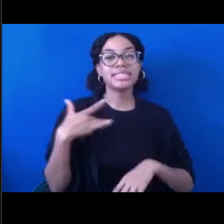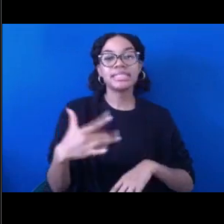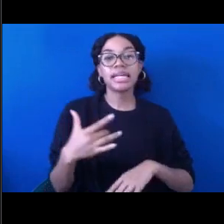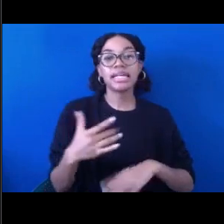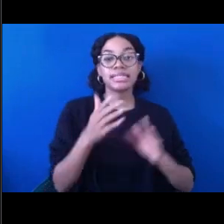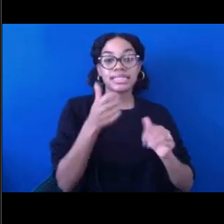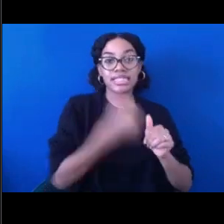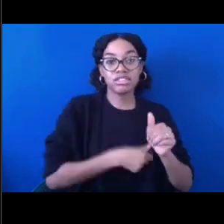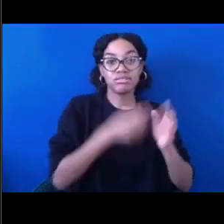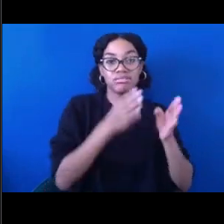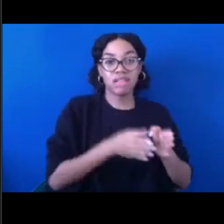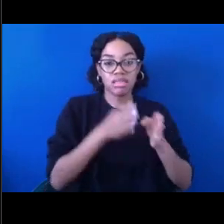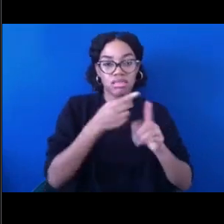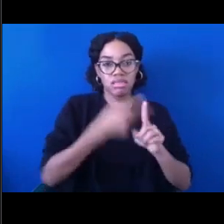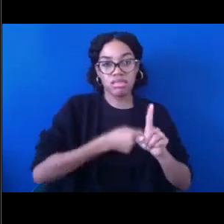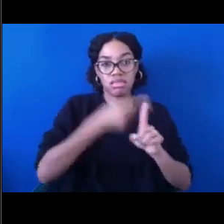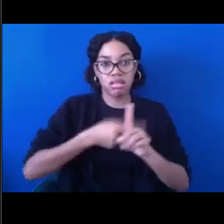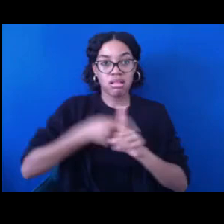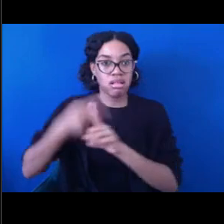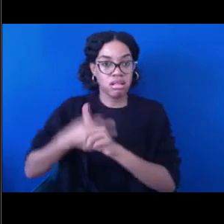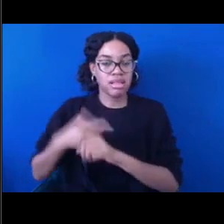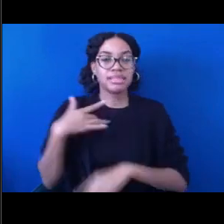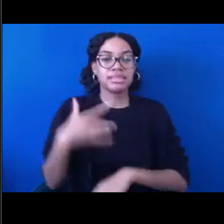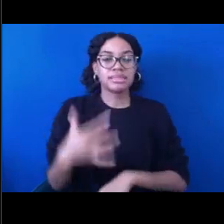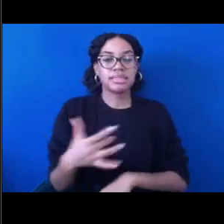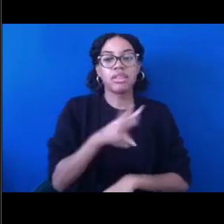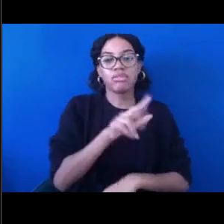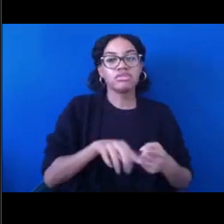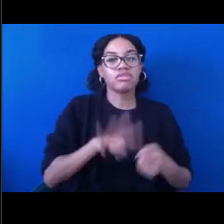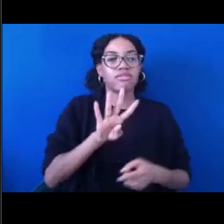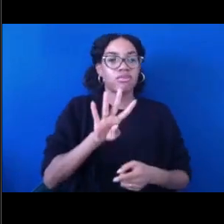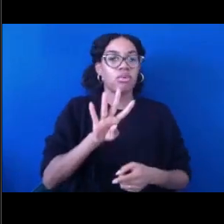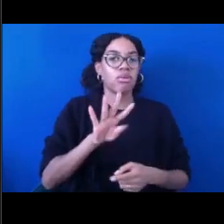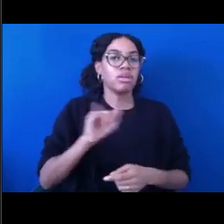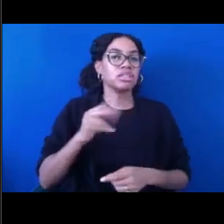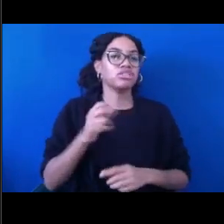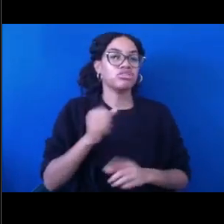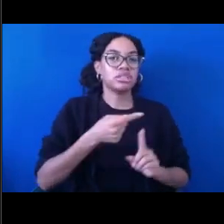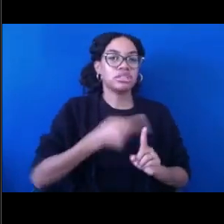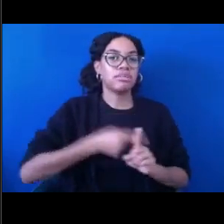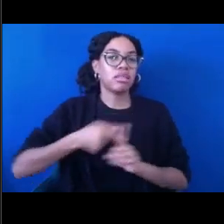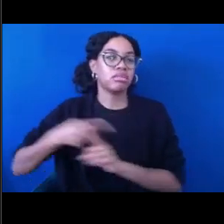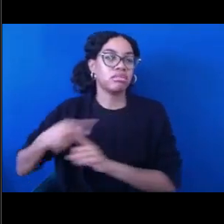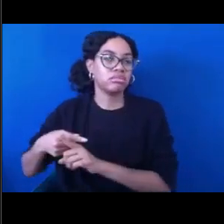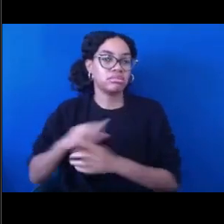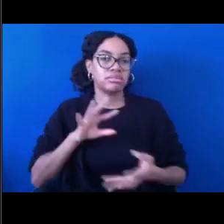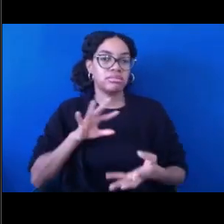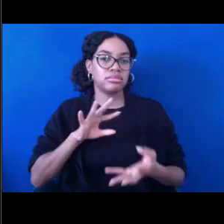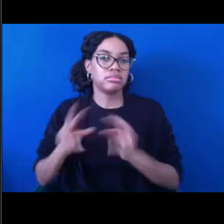month. So that winter rainfall has ranged from about 2.99